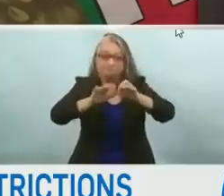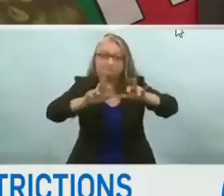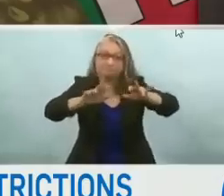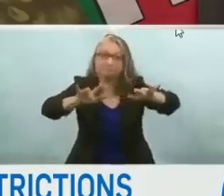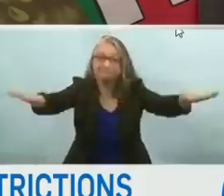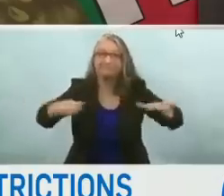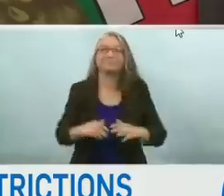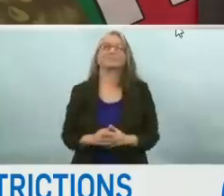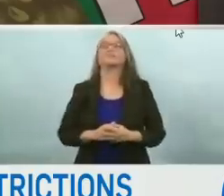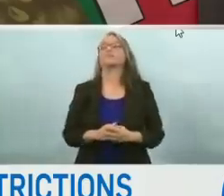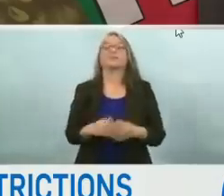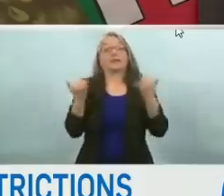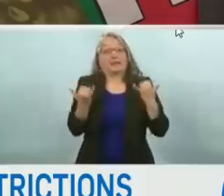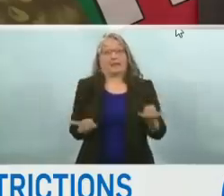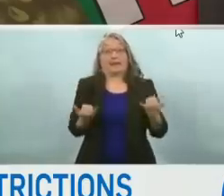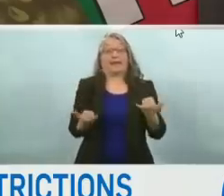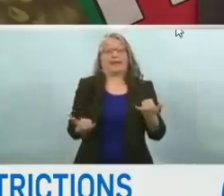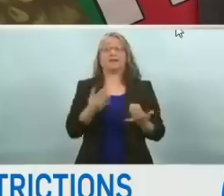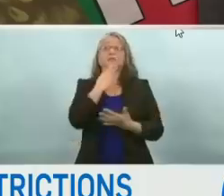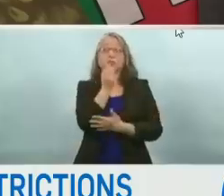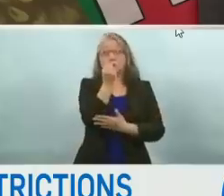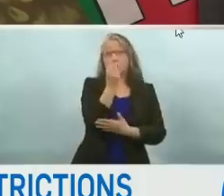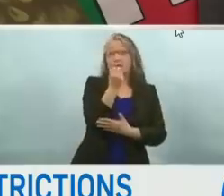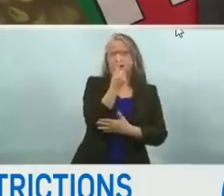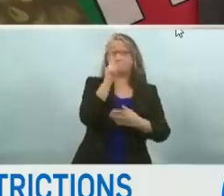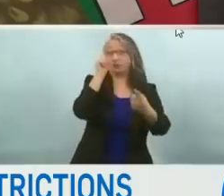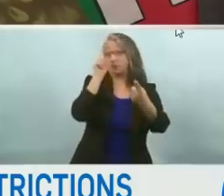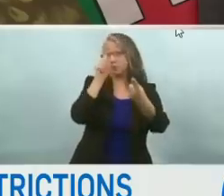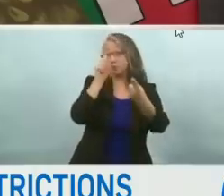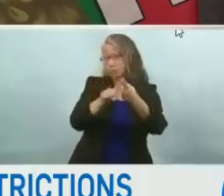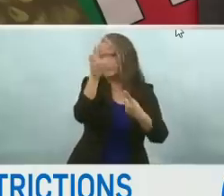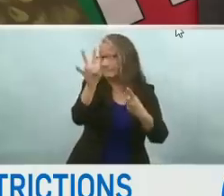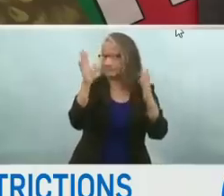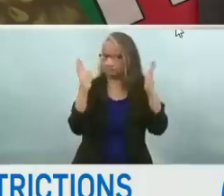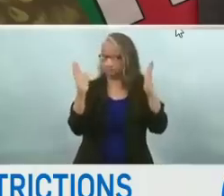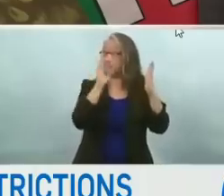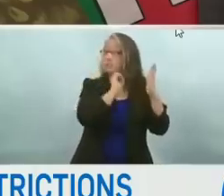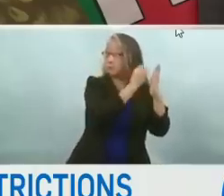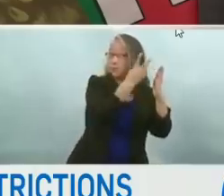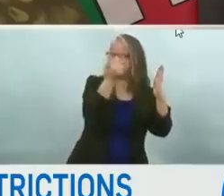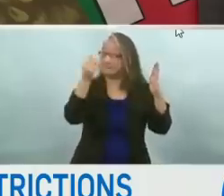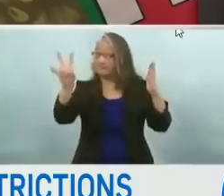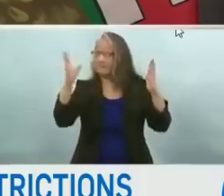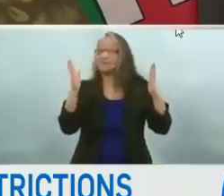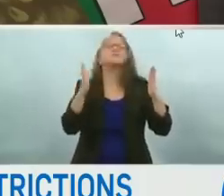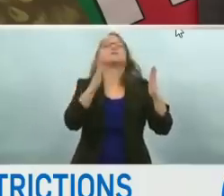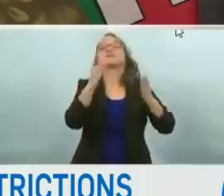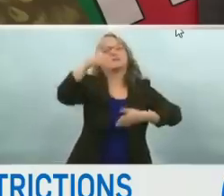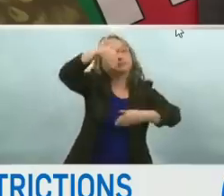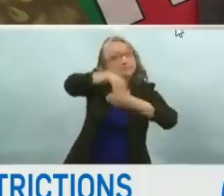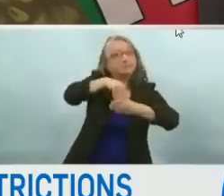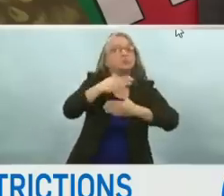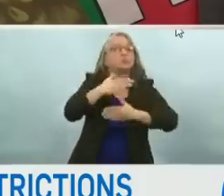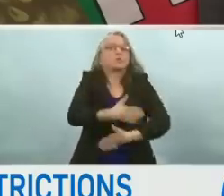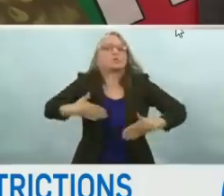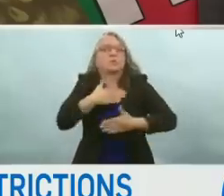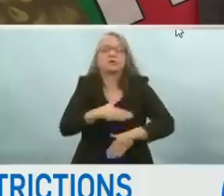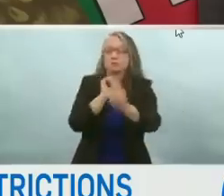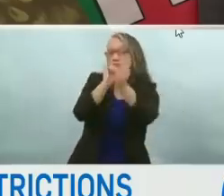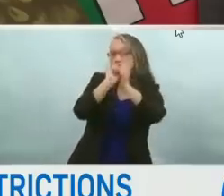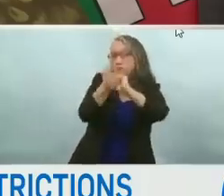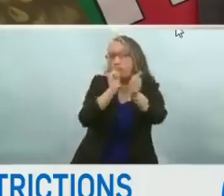December 5th. And this will allow individuals who are not fully immunized or not immunized to